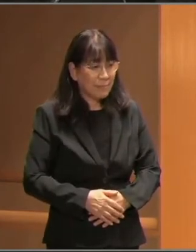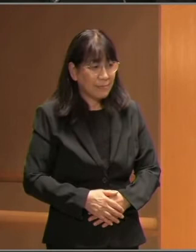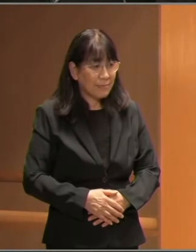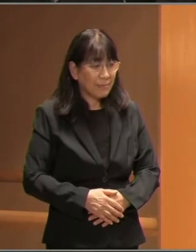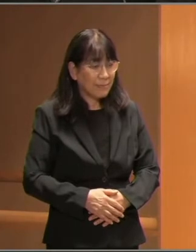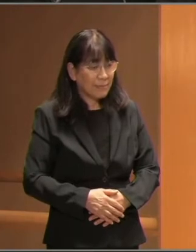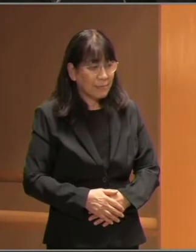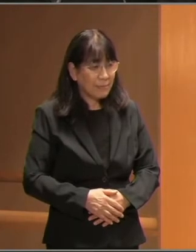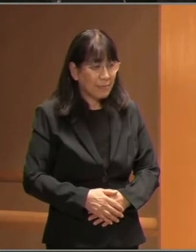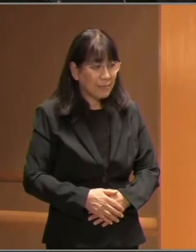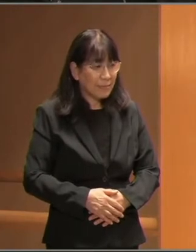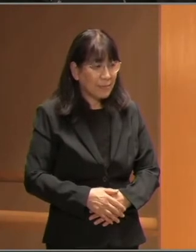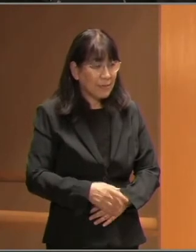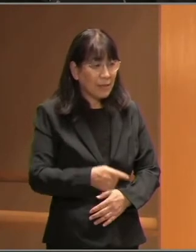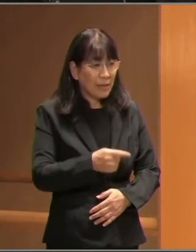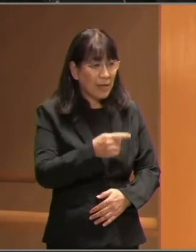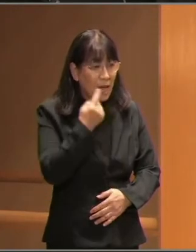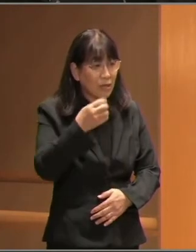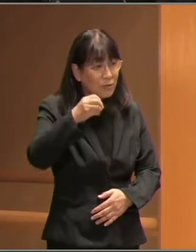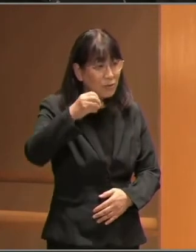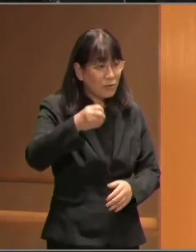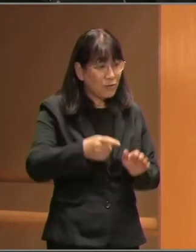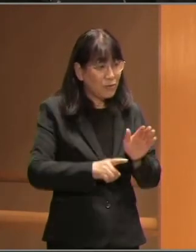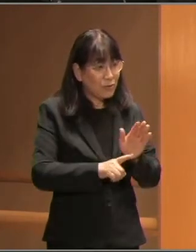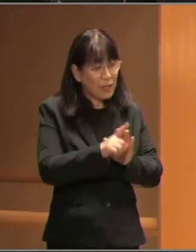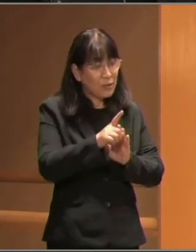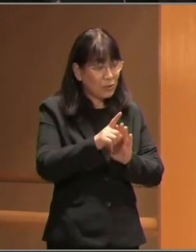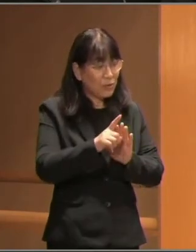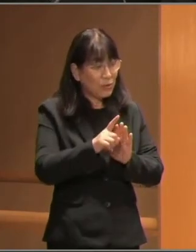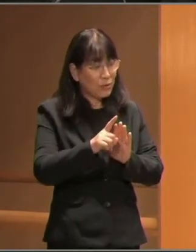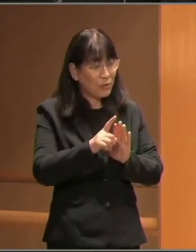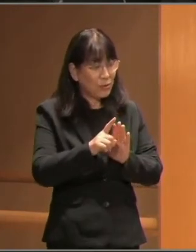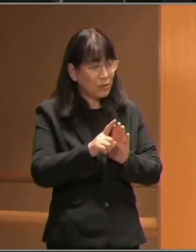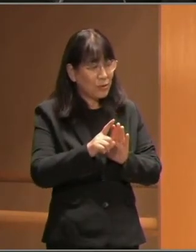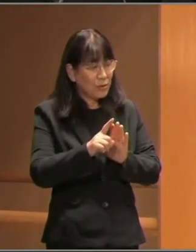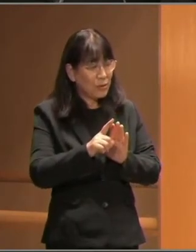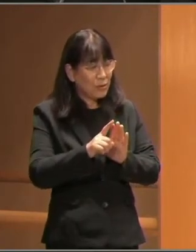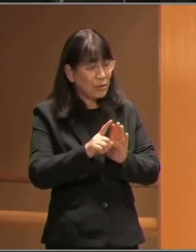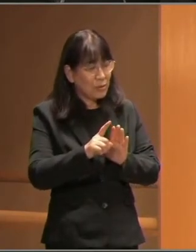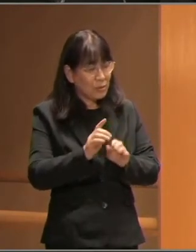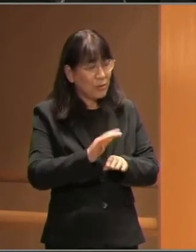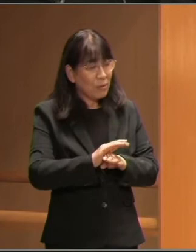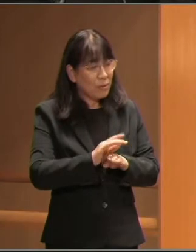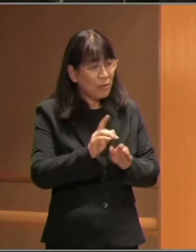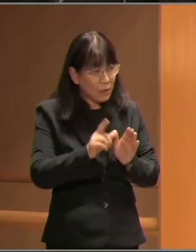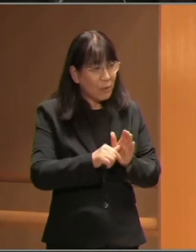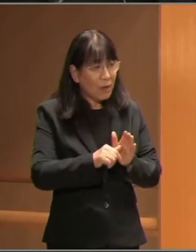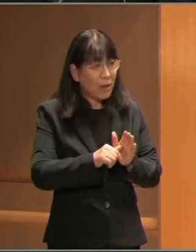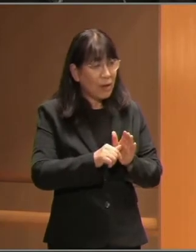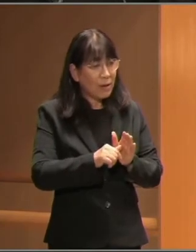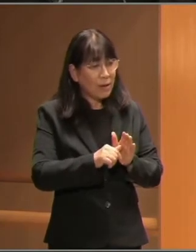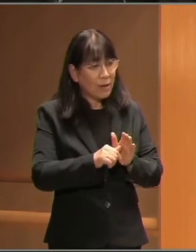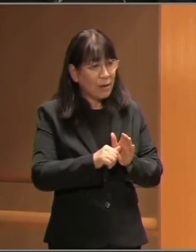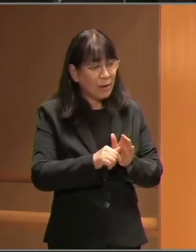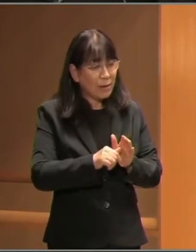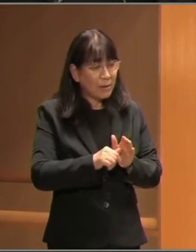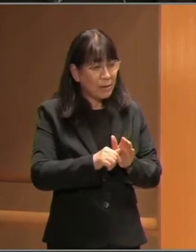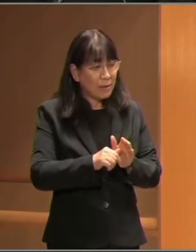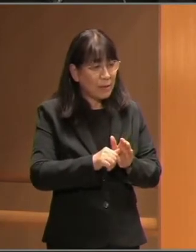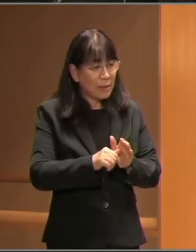When we had the white-colored the bulbs, we had the general